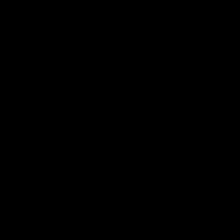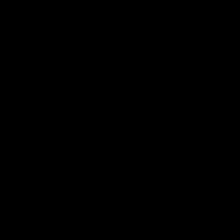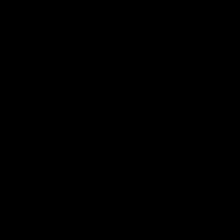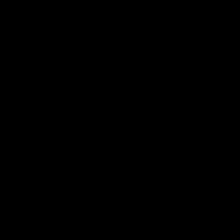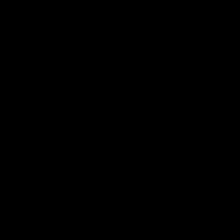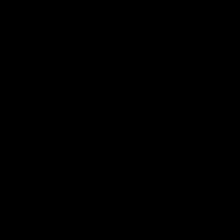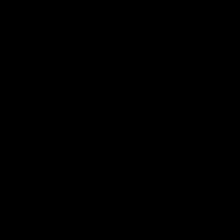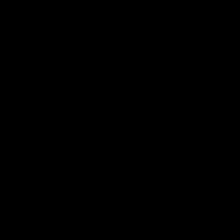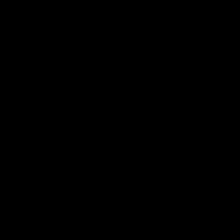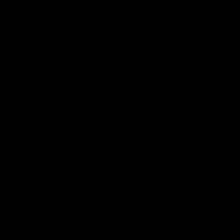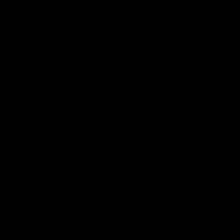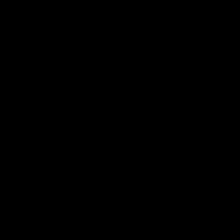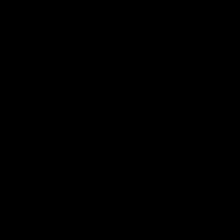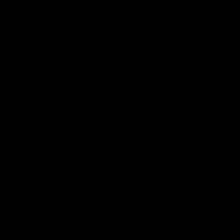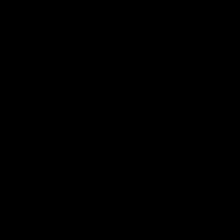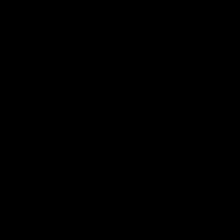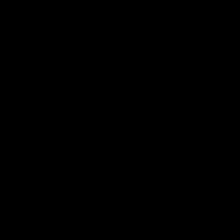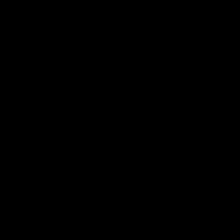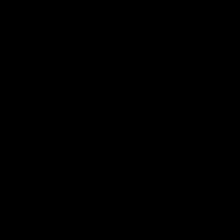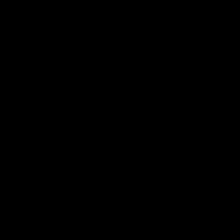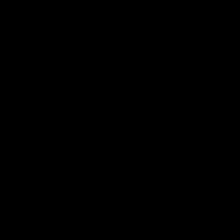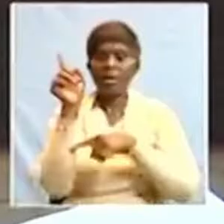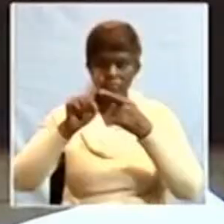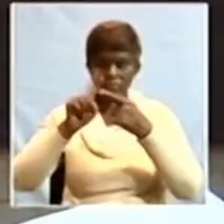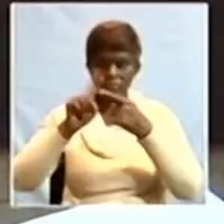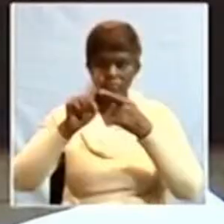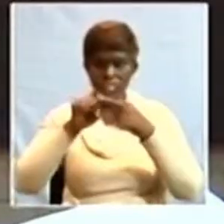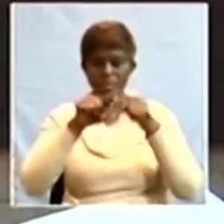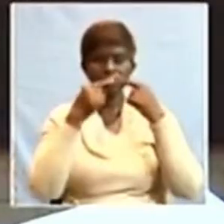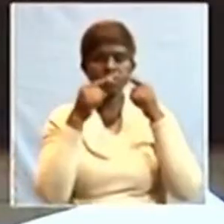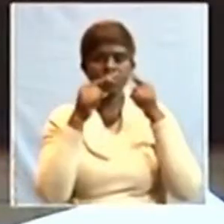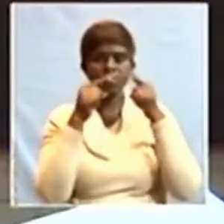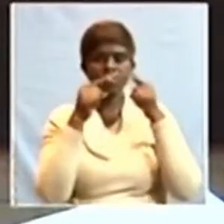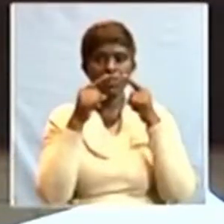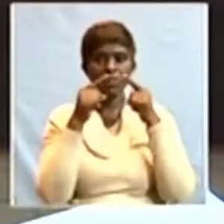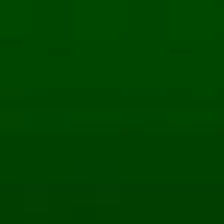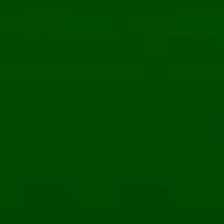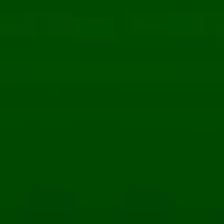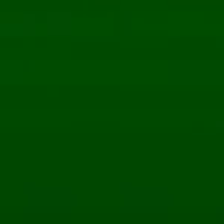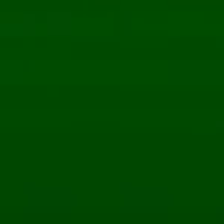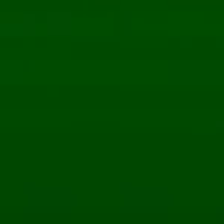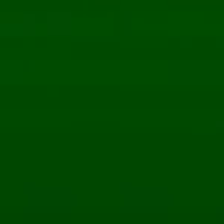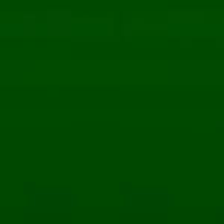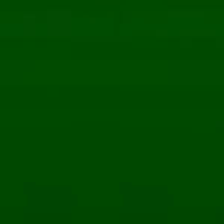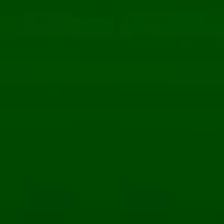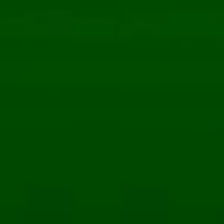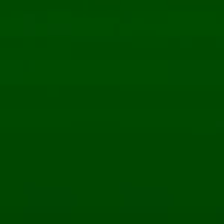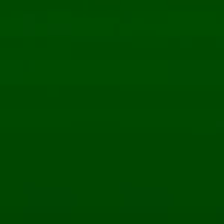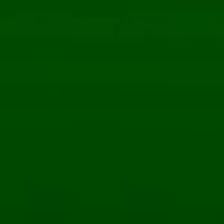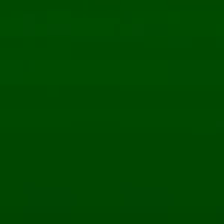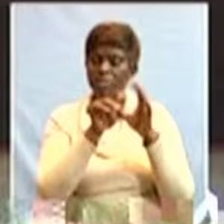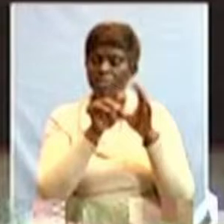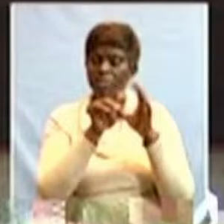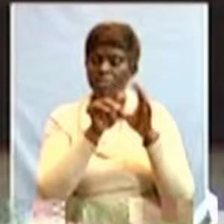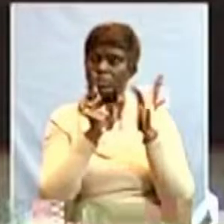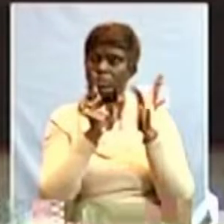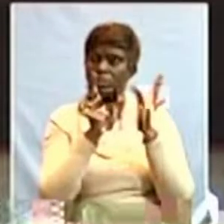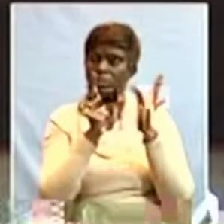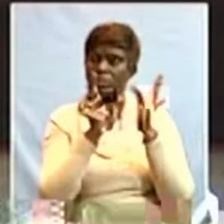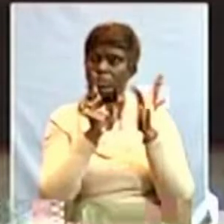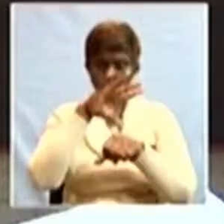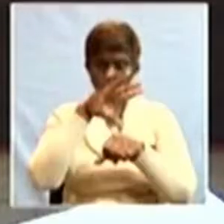you're splitting. You go on with these seculars. Why is it only happening in